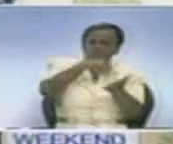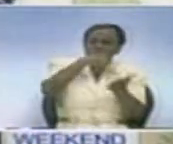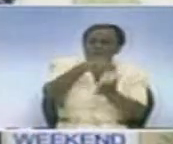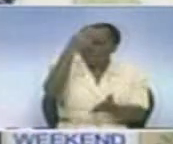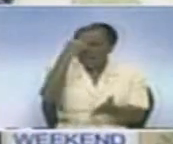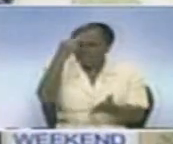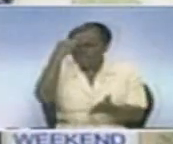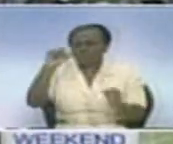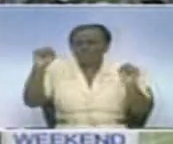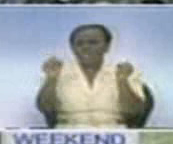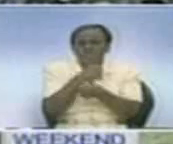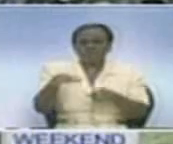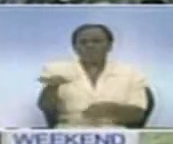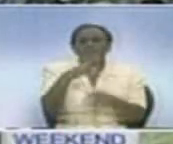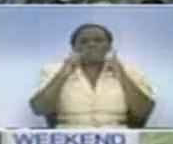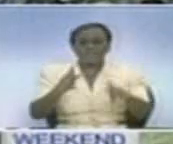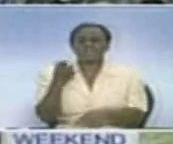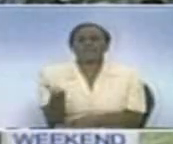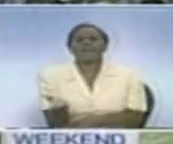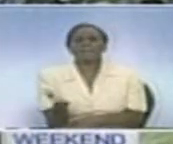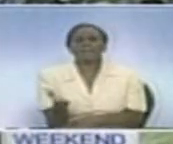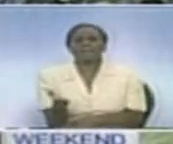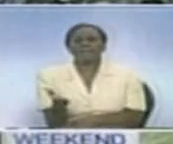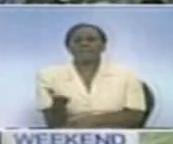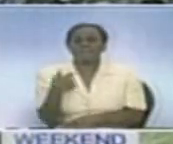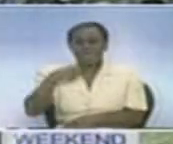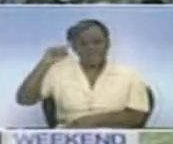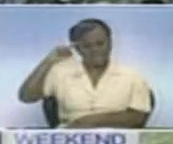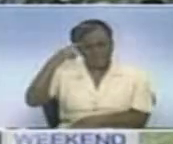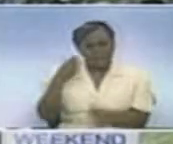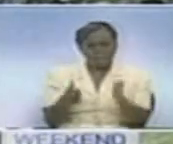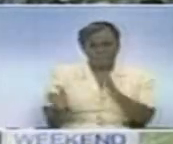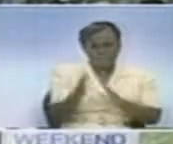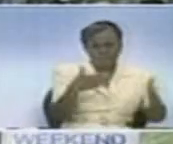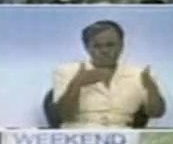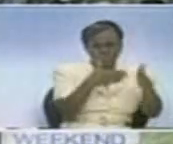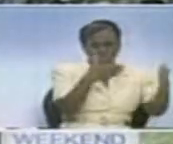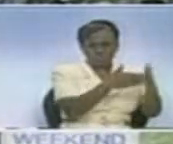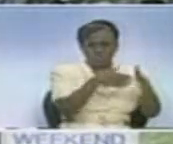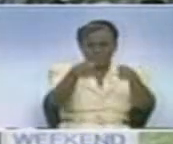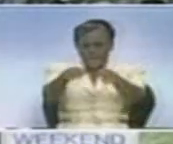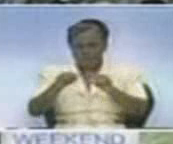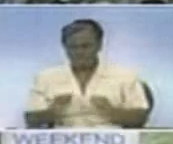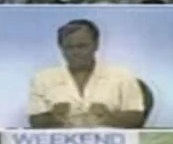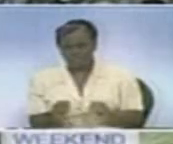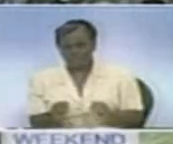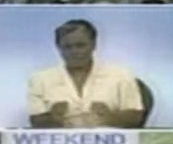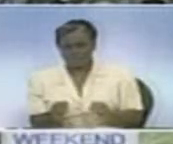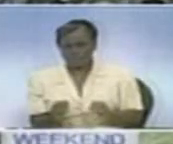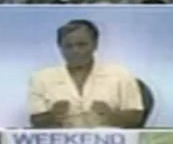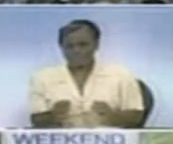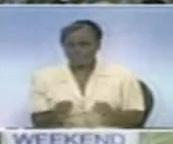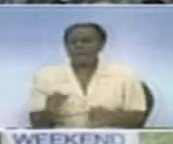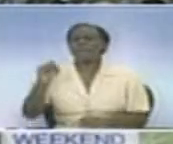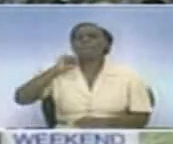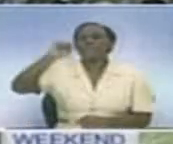cause disharmony in the area. Ona hile mipango ya kukataza mazishi ni